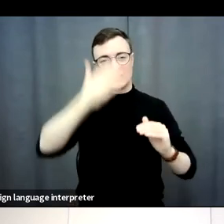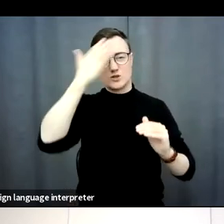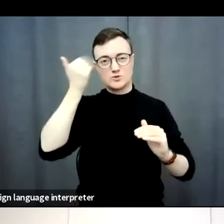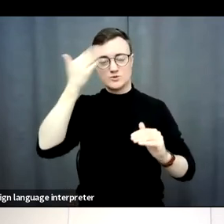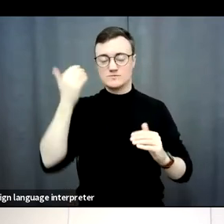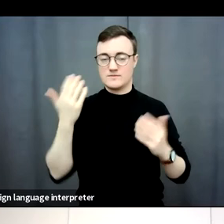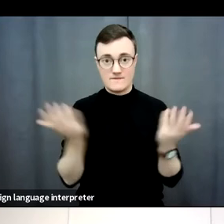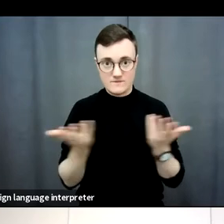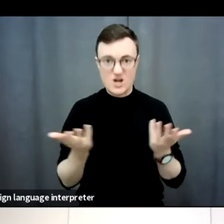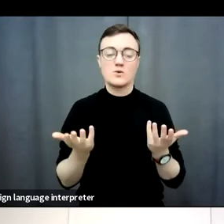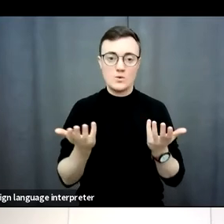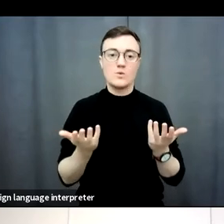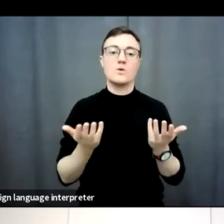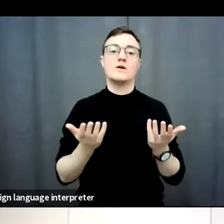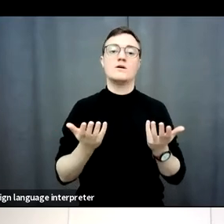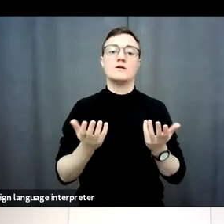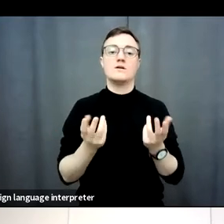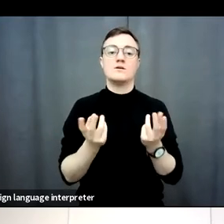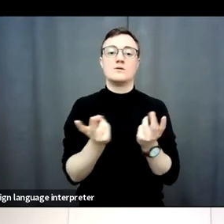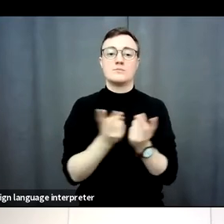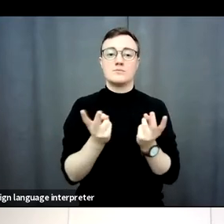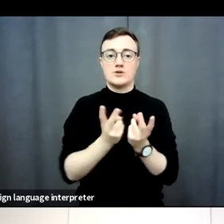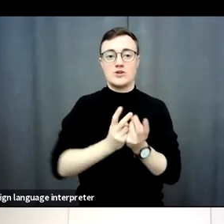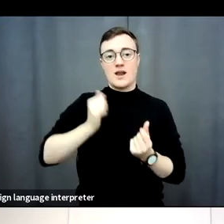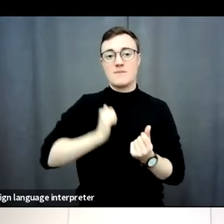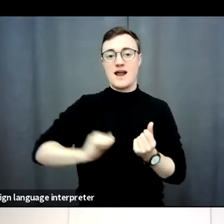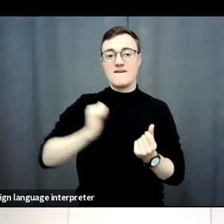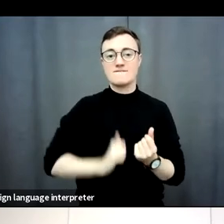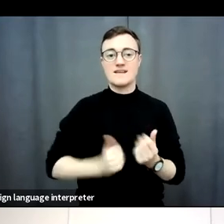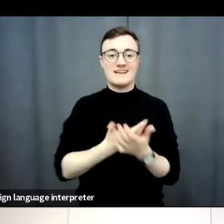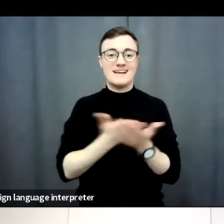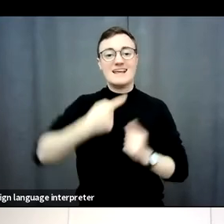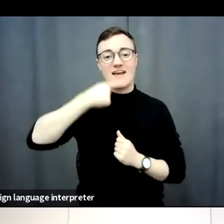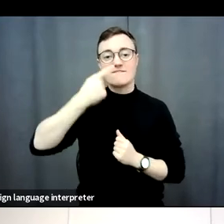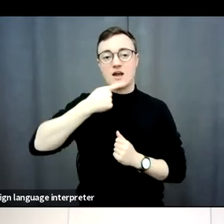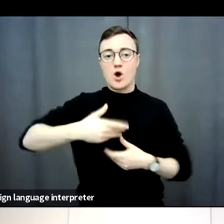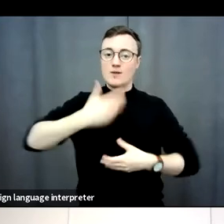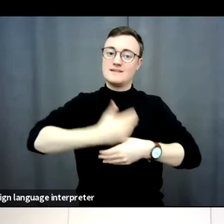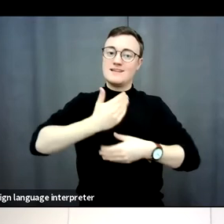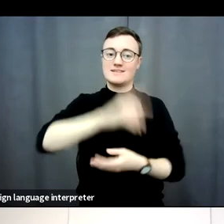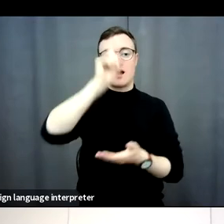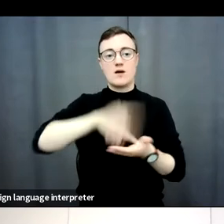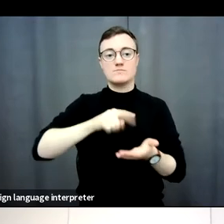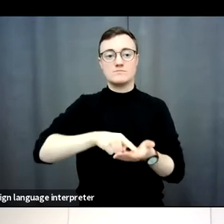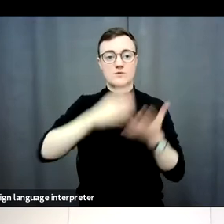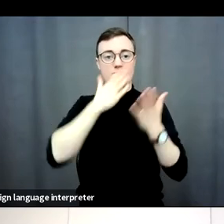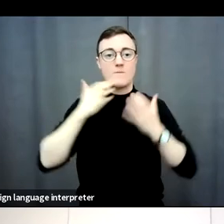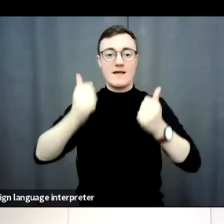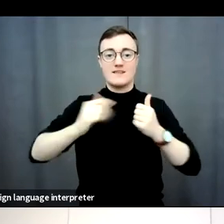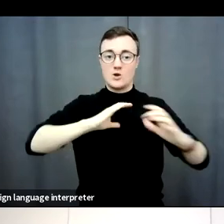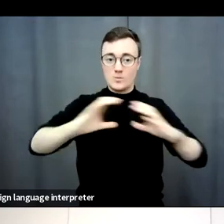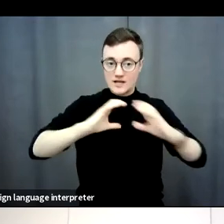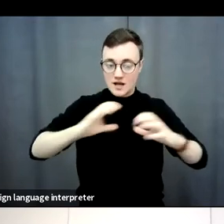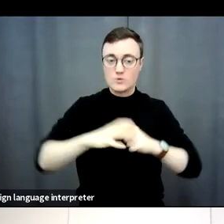a wide variety of nonverbal behaviors to improve communication, to engage in game pretend